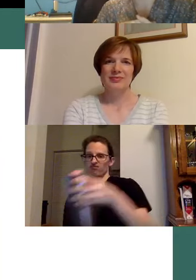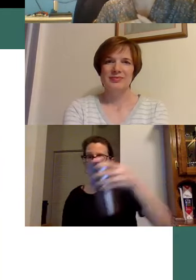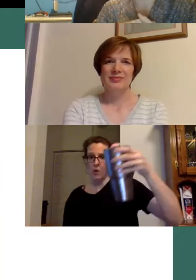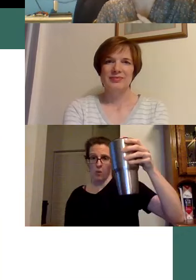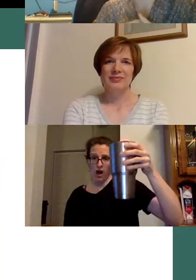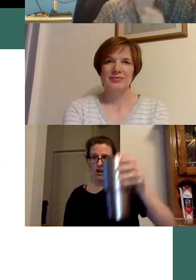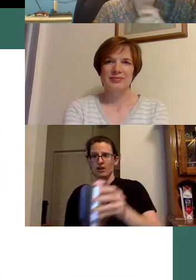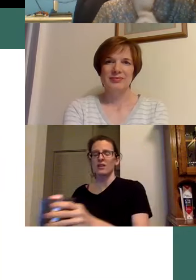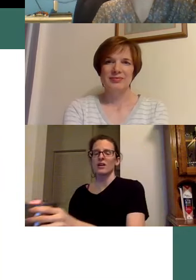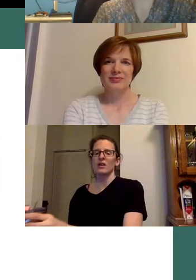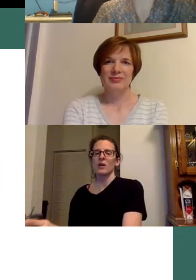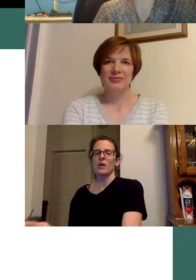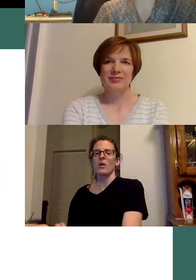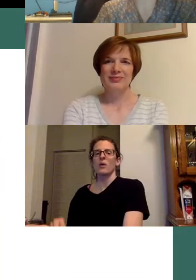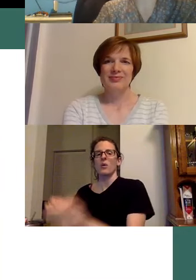help you stay hydrated.